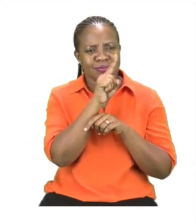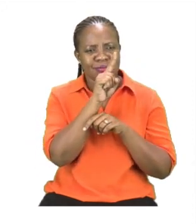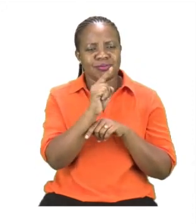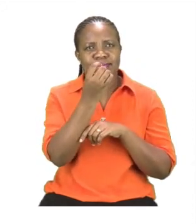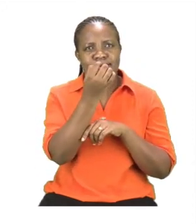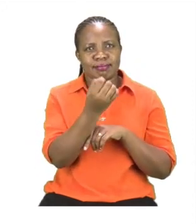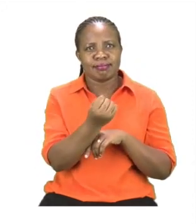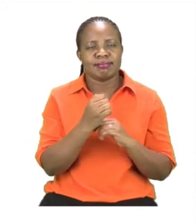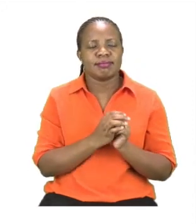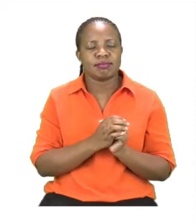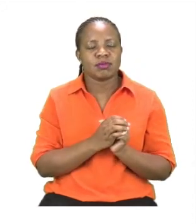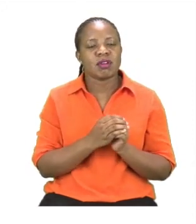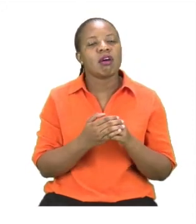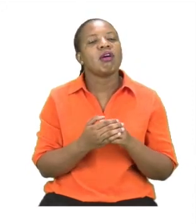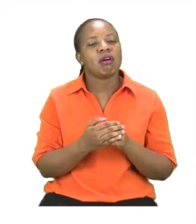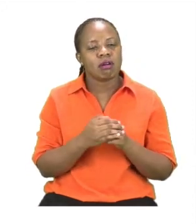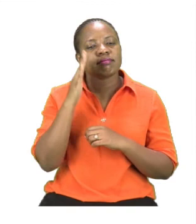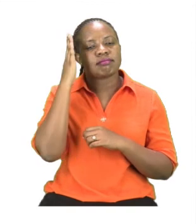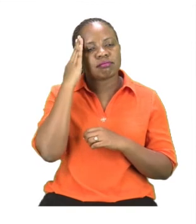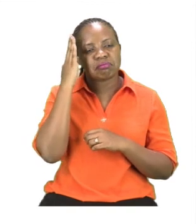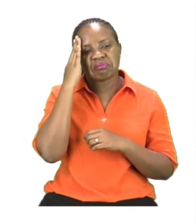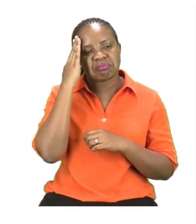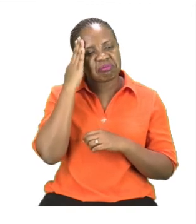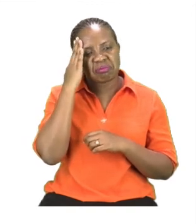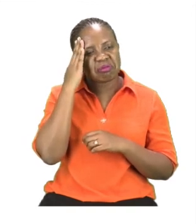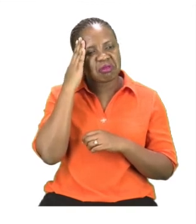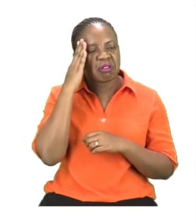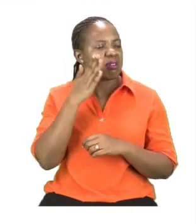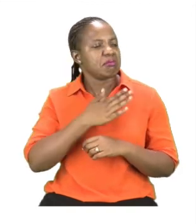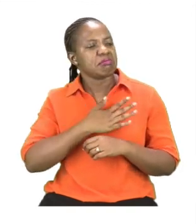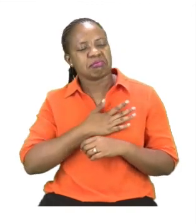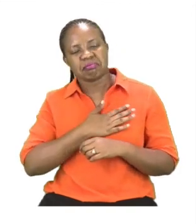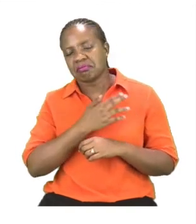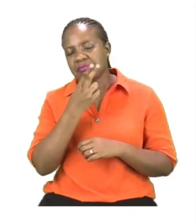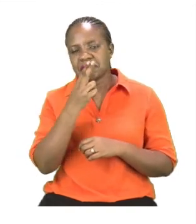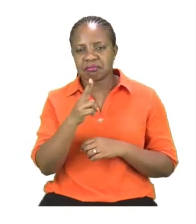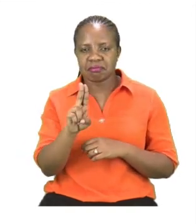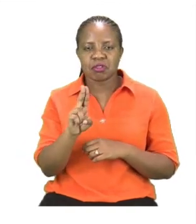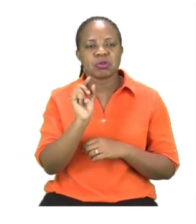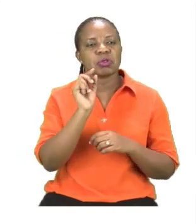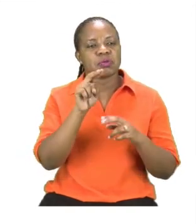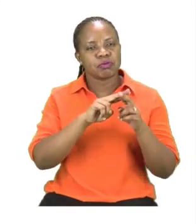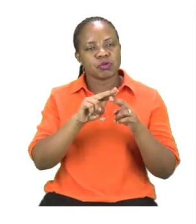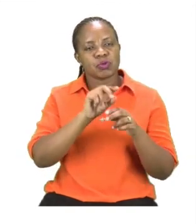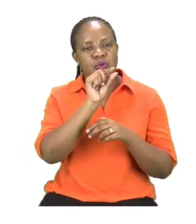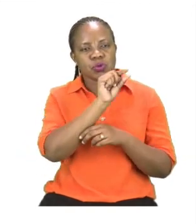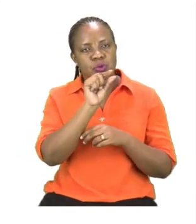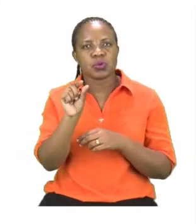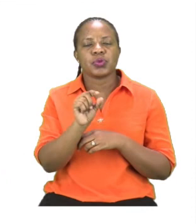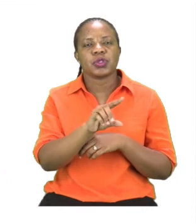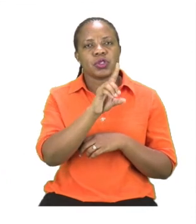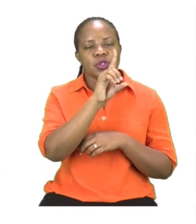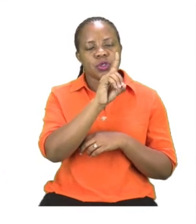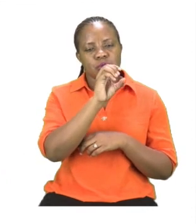we don't or doesn't. We're going to use those words. So the